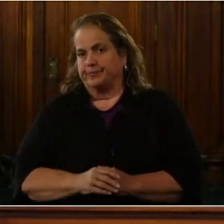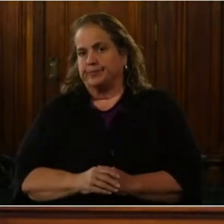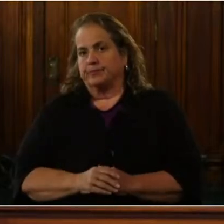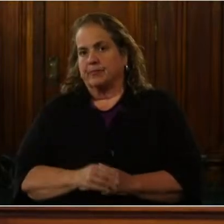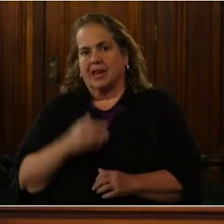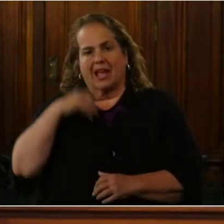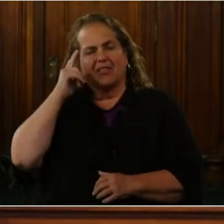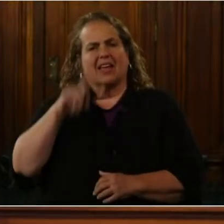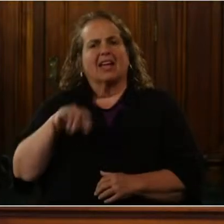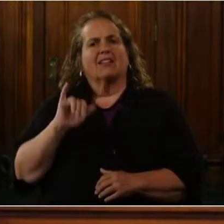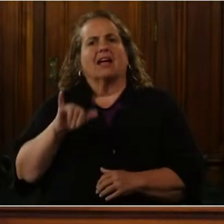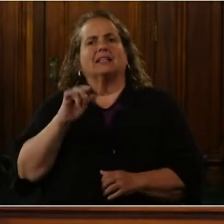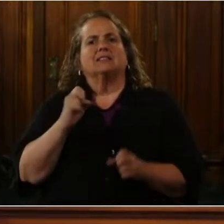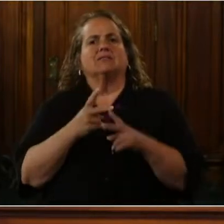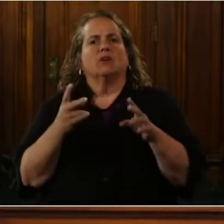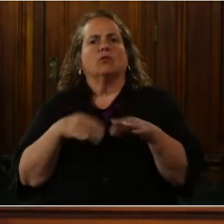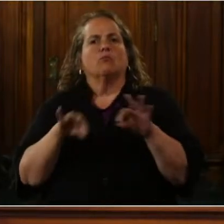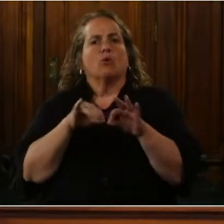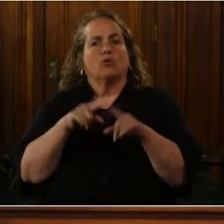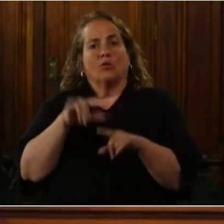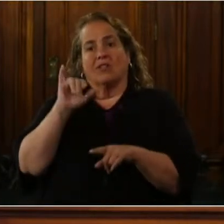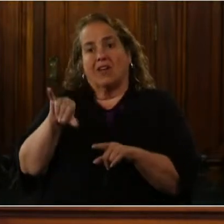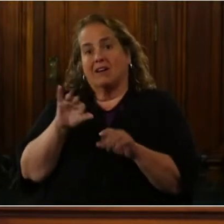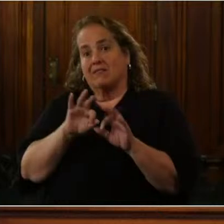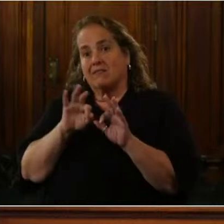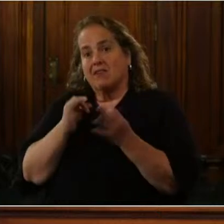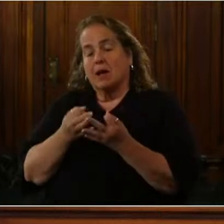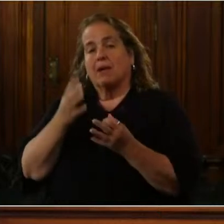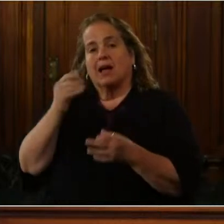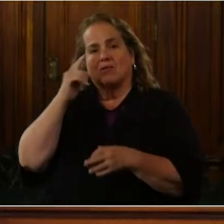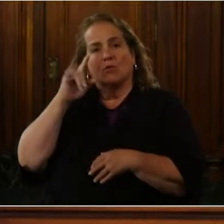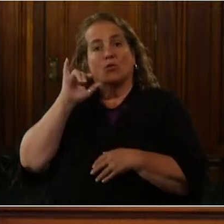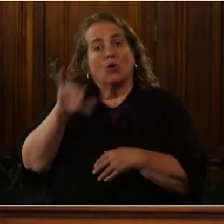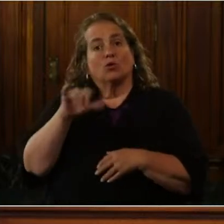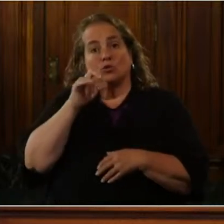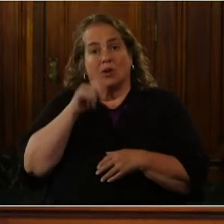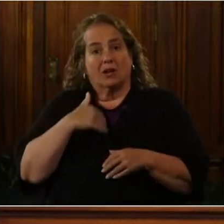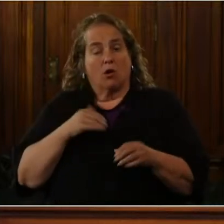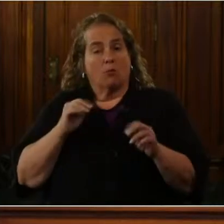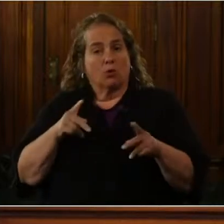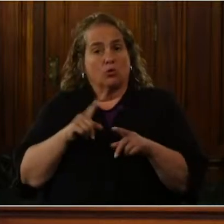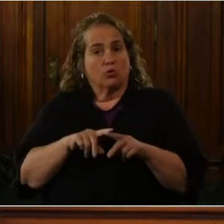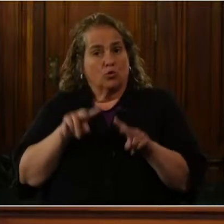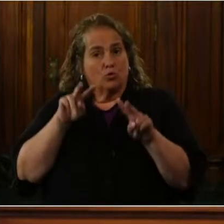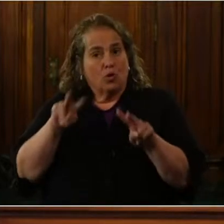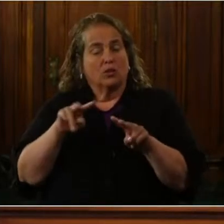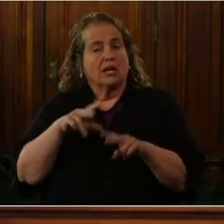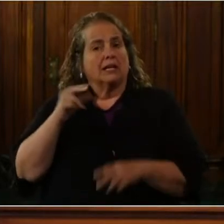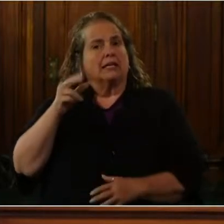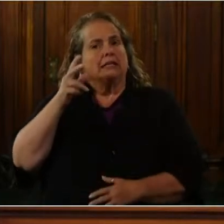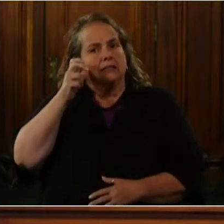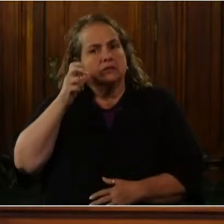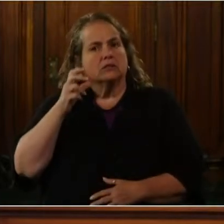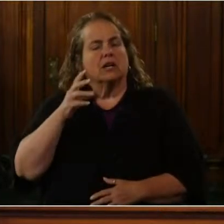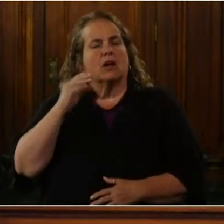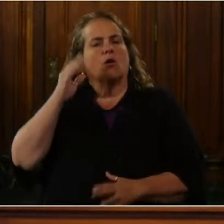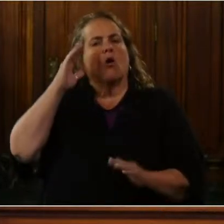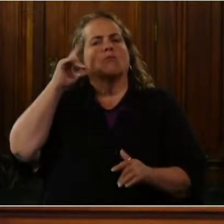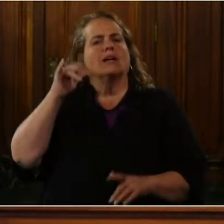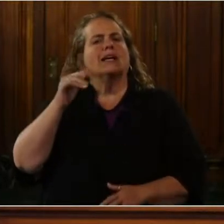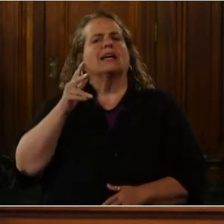I think it's important to that family and for those that had the opportunity to watch, to listen, and hopefully to